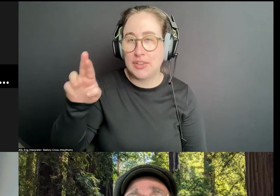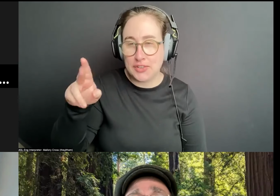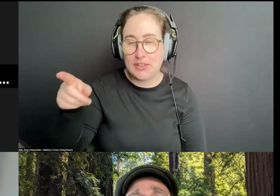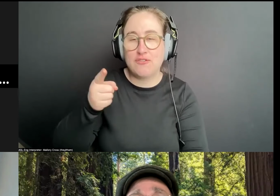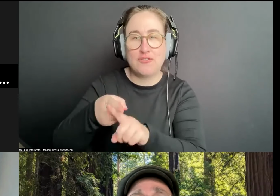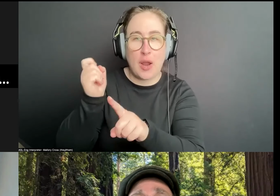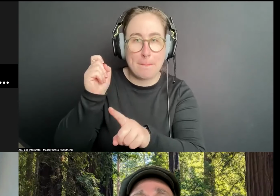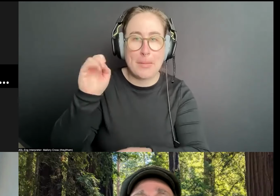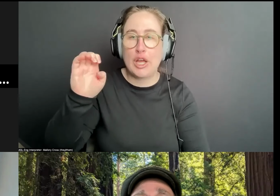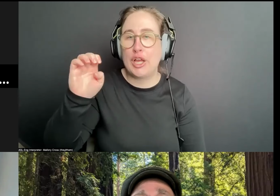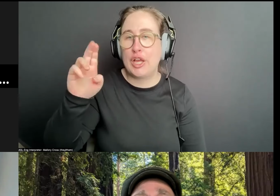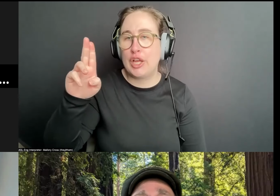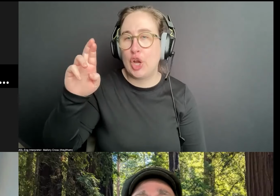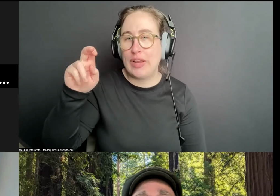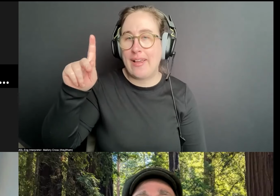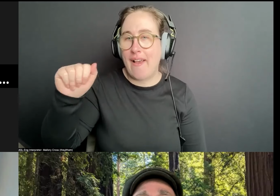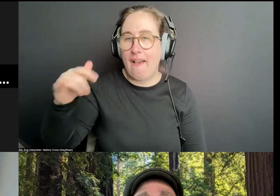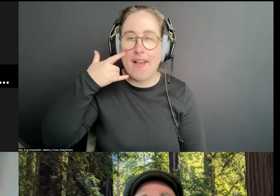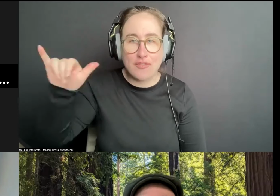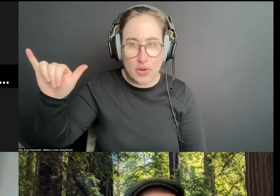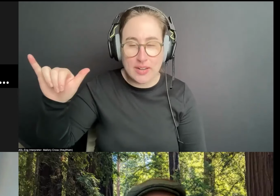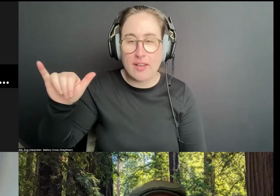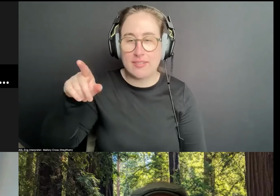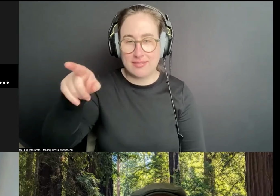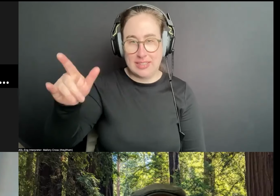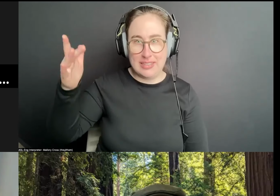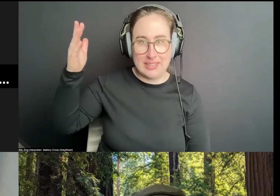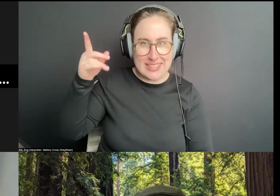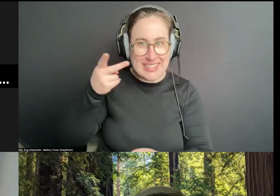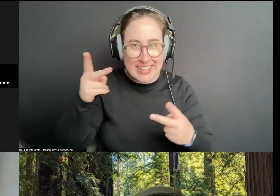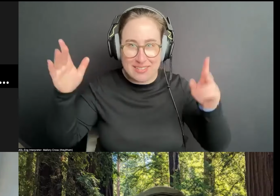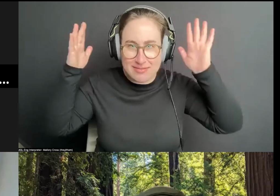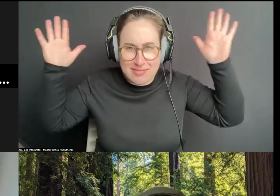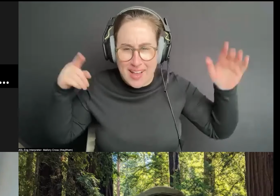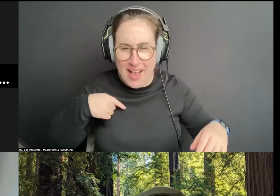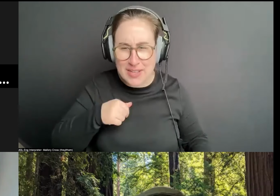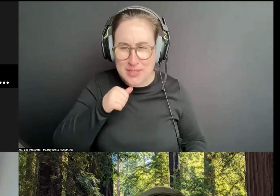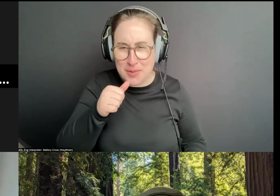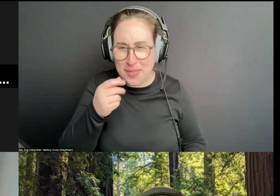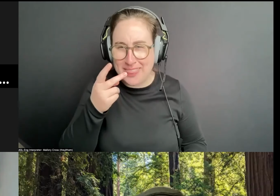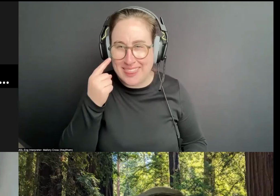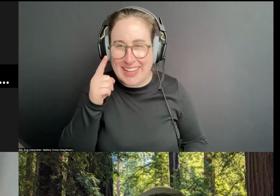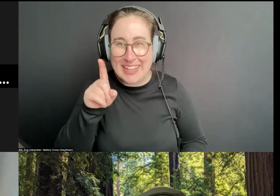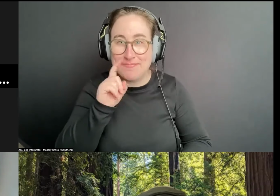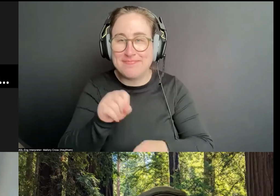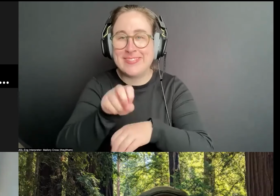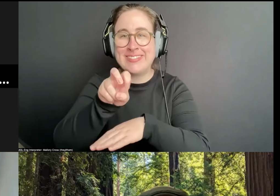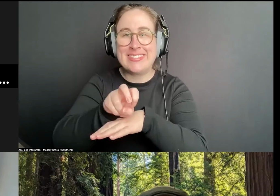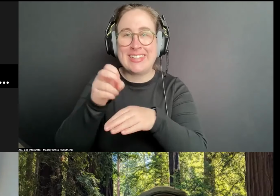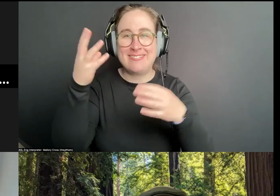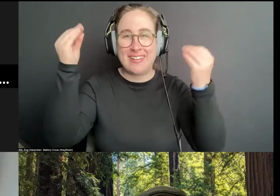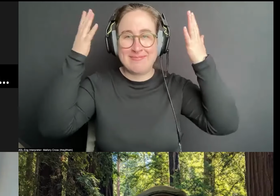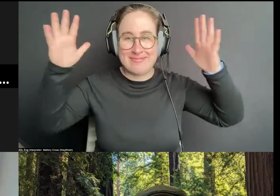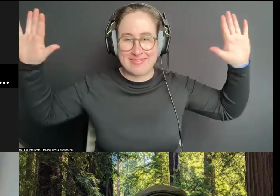Eureka, California. Those woods behind him, I don't think are precisely where he is, even though he seems to